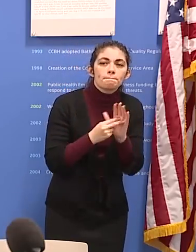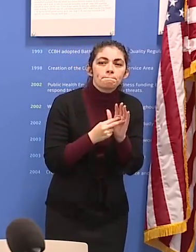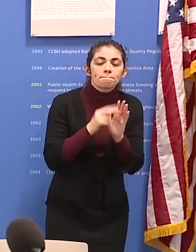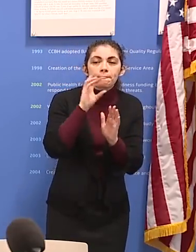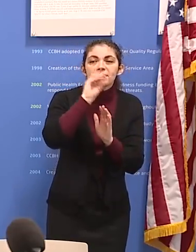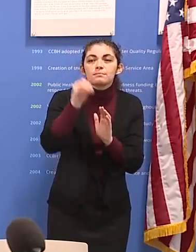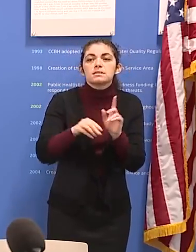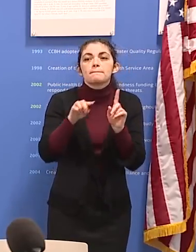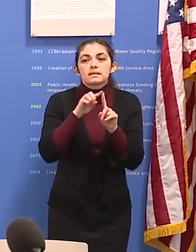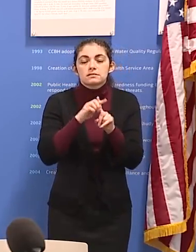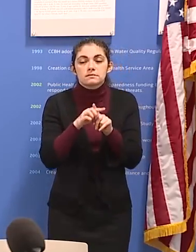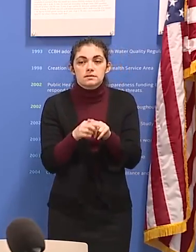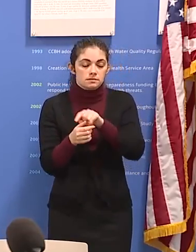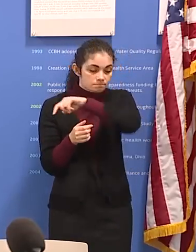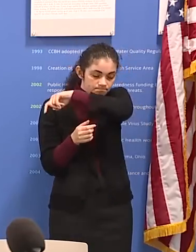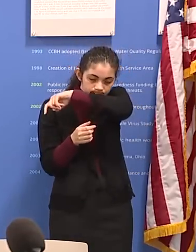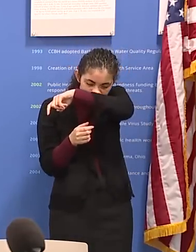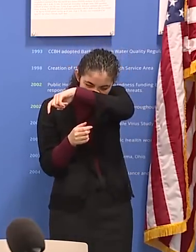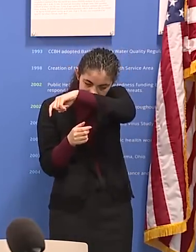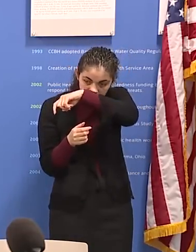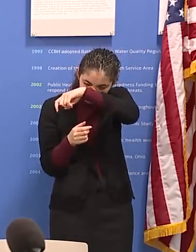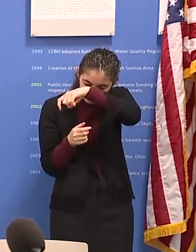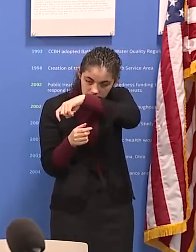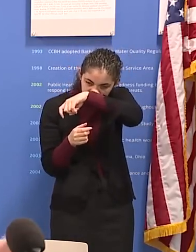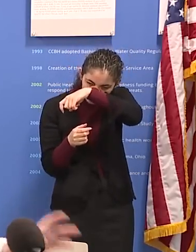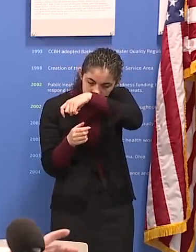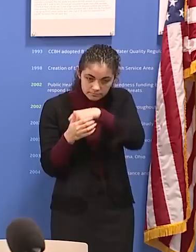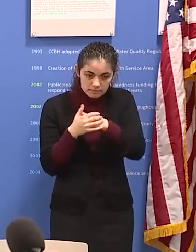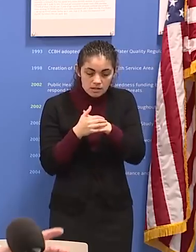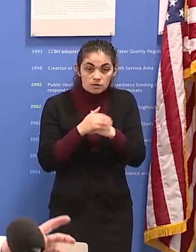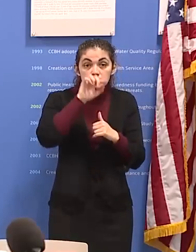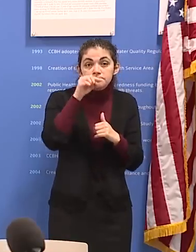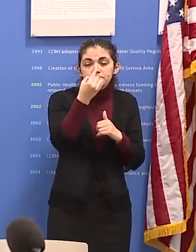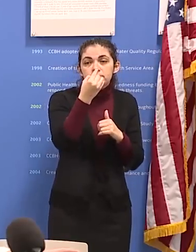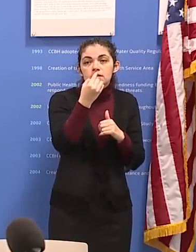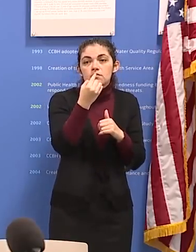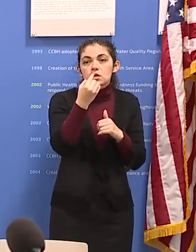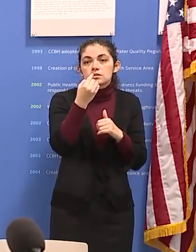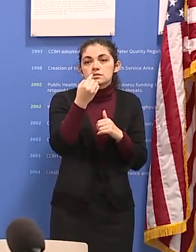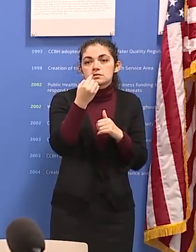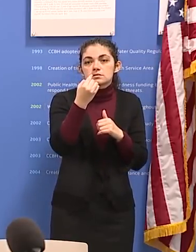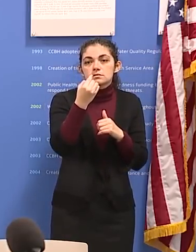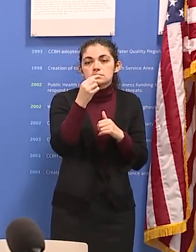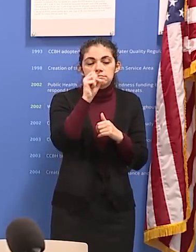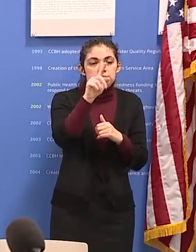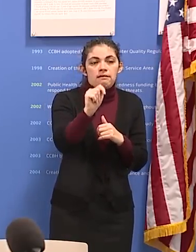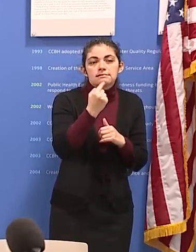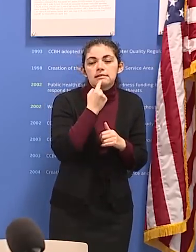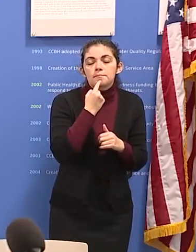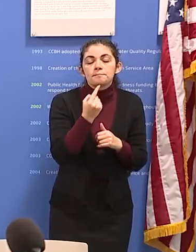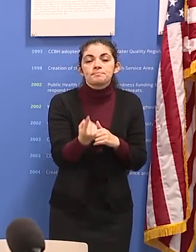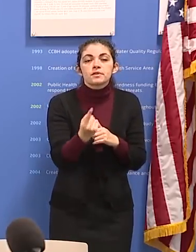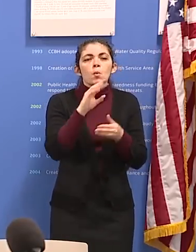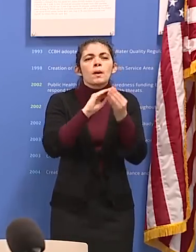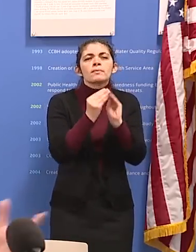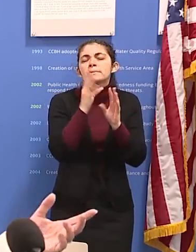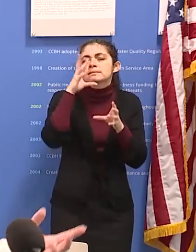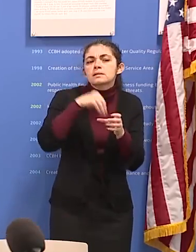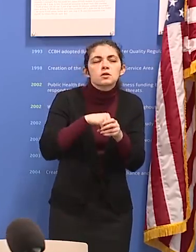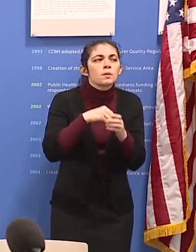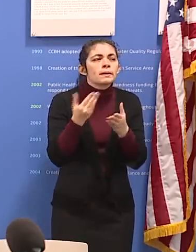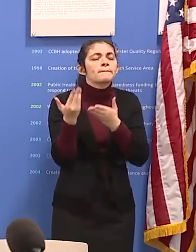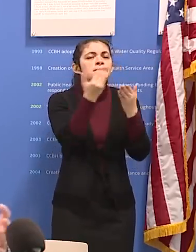percent positive? Right, so when I presented the very first slide that I presented, so Scott's question is what numbers do those include,